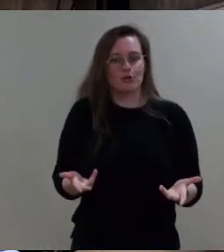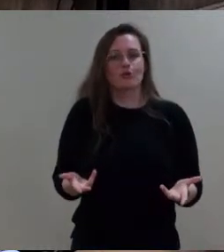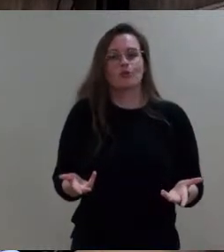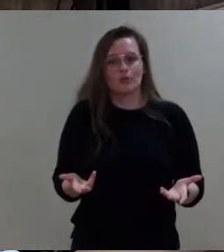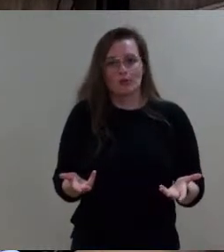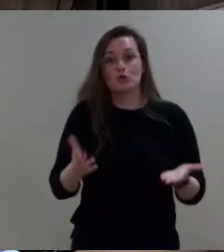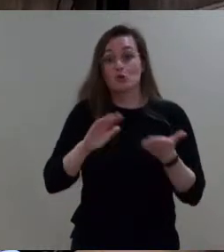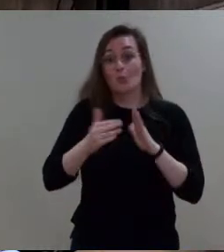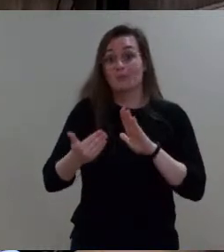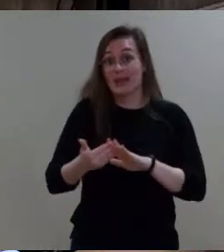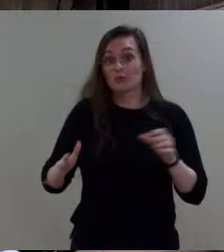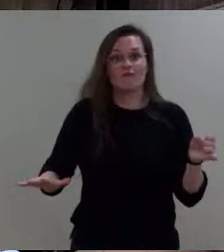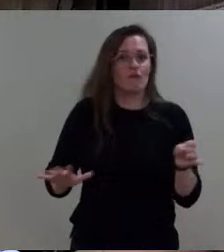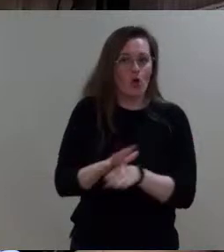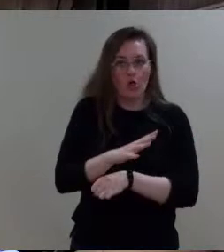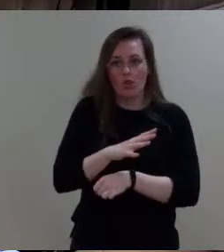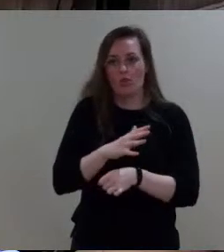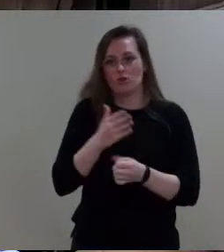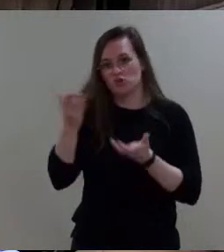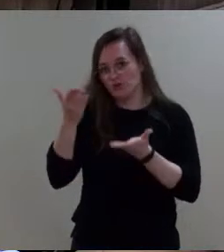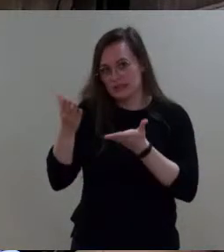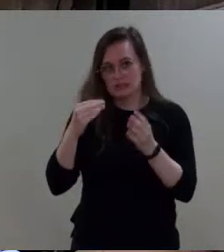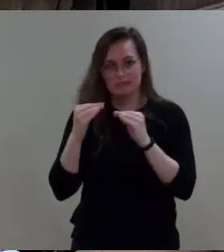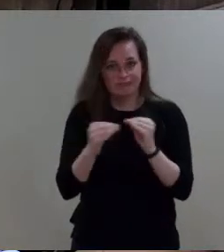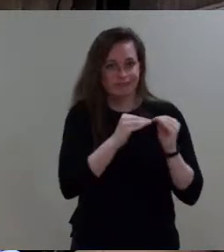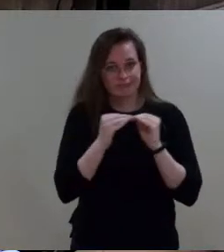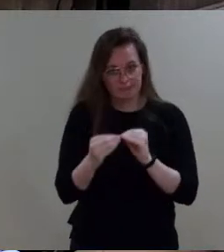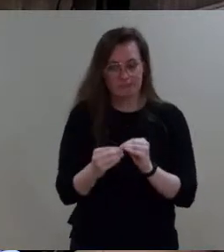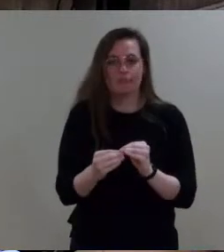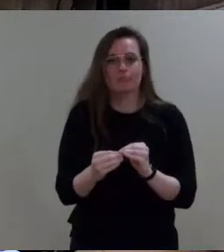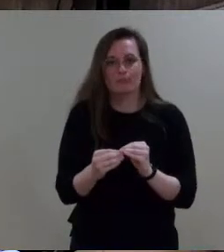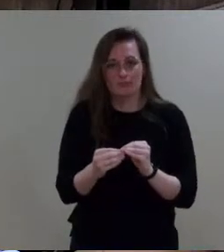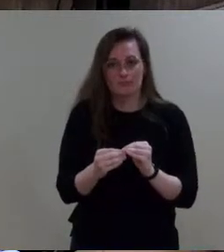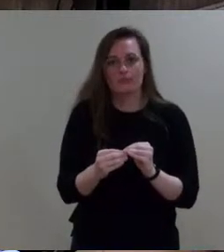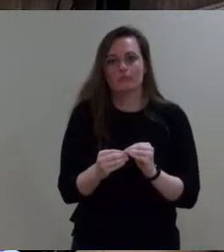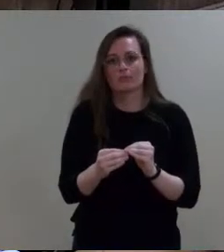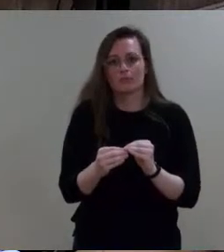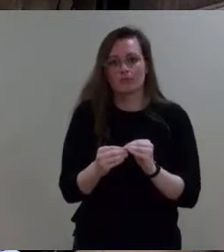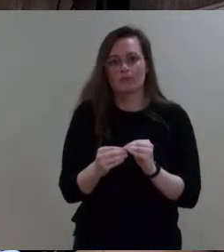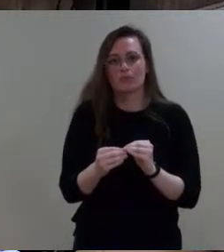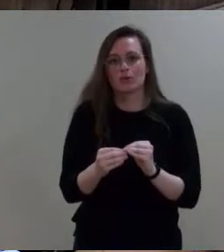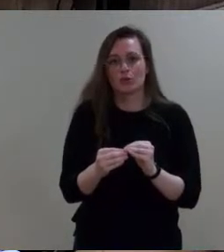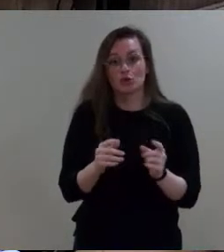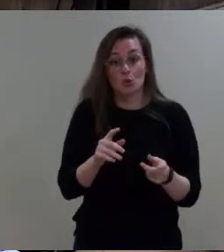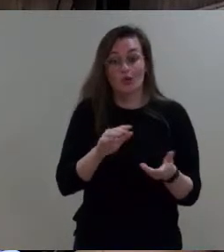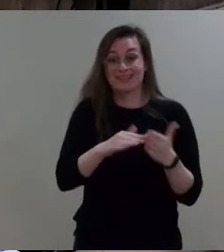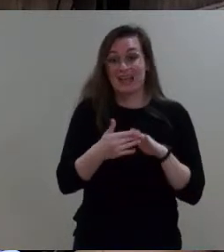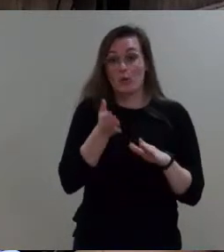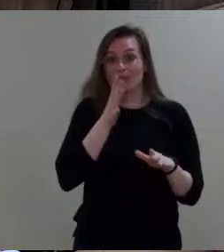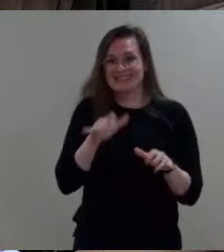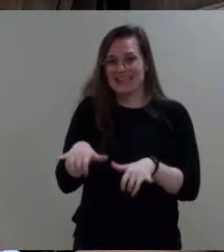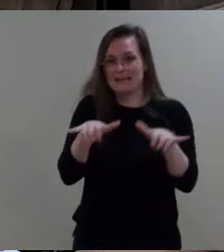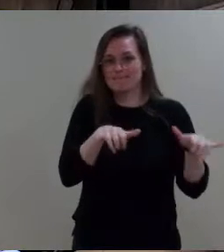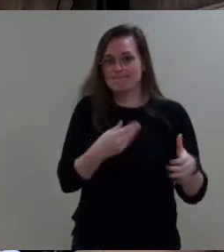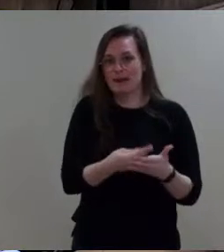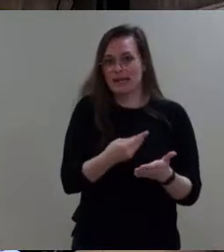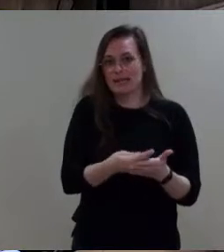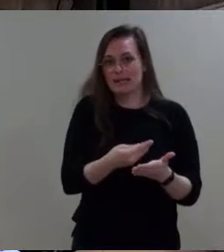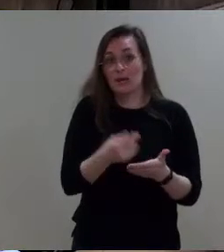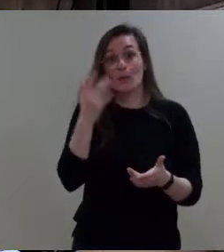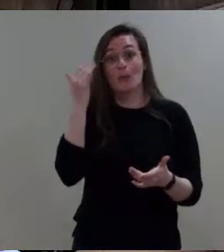fully serviced. The counties would get the same amount of monies because of a dwelling unit